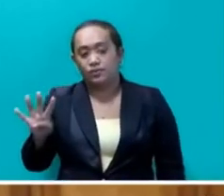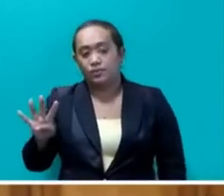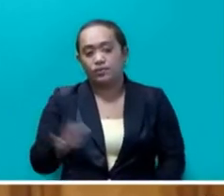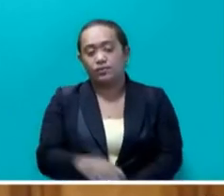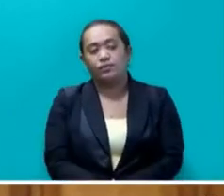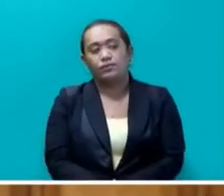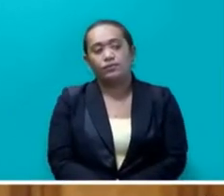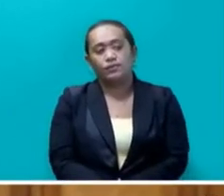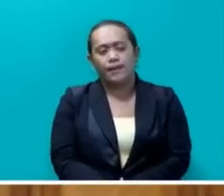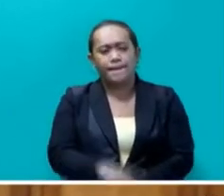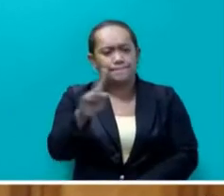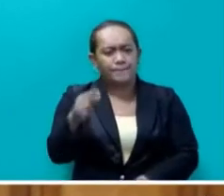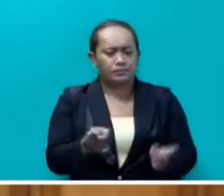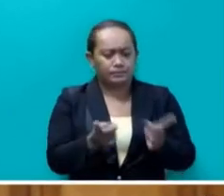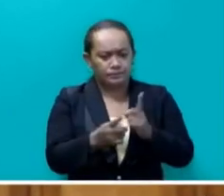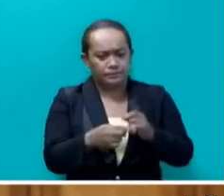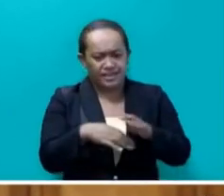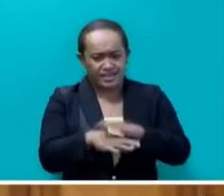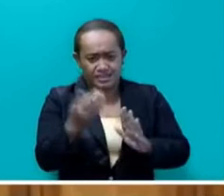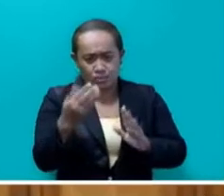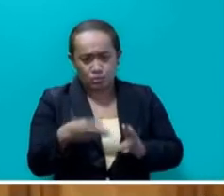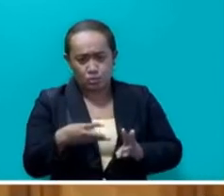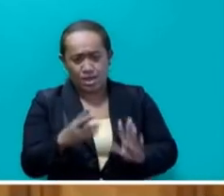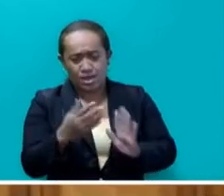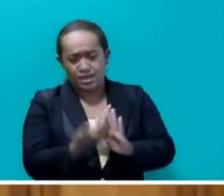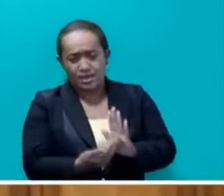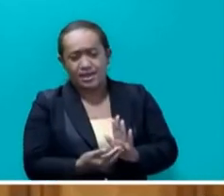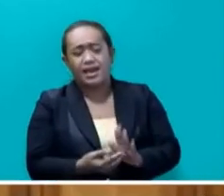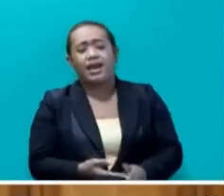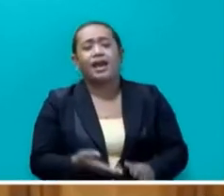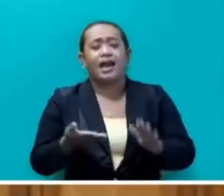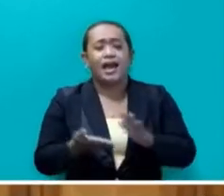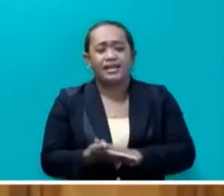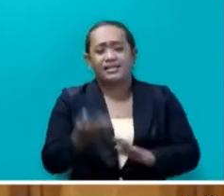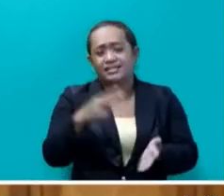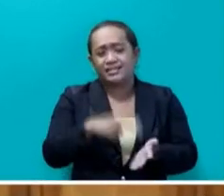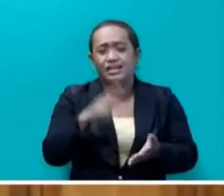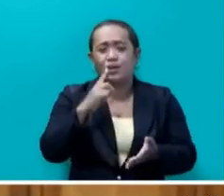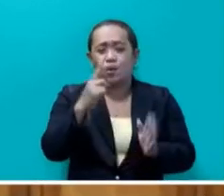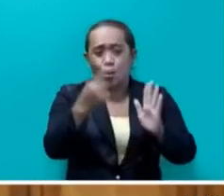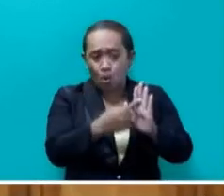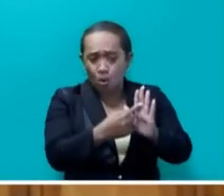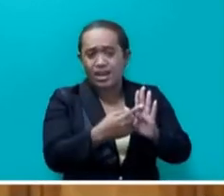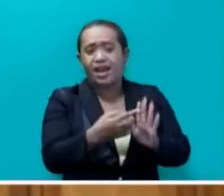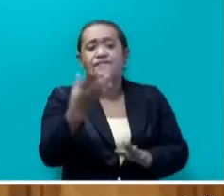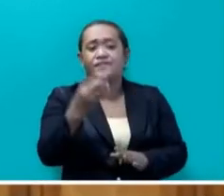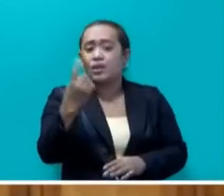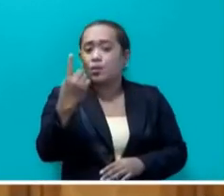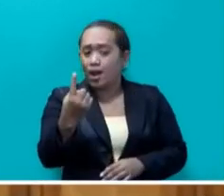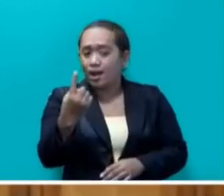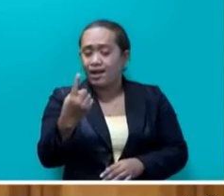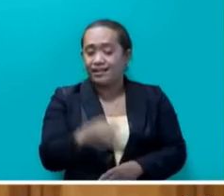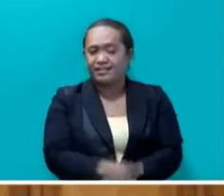to amend it in this fashion, Understanding Order 51 is borders on the